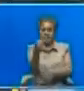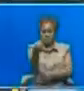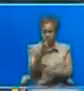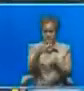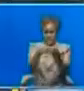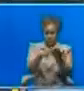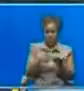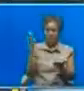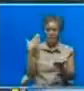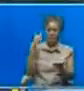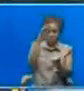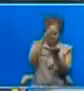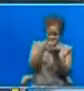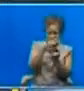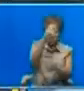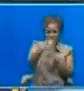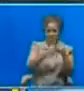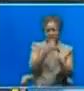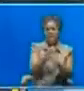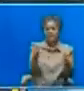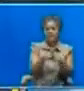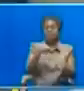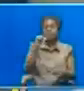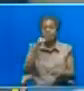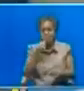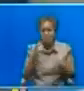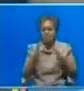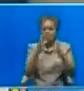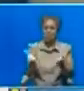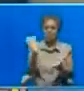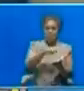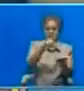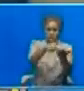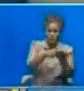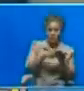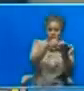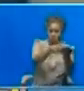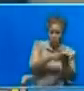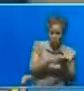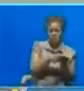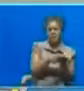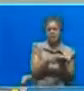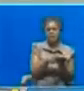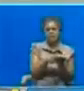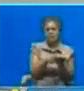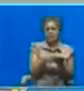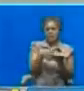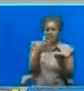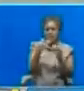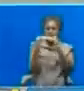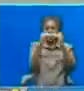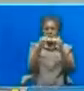down last year. The new rate pegged is likely to push banks to revise their lending rates on loans, which have